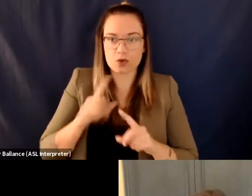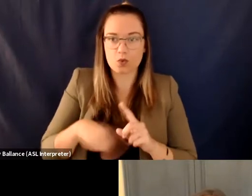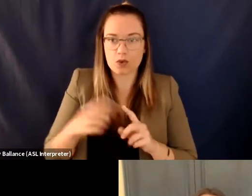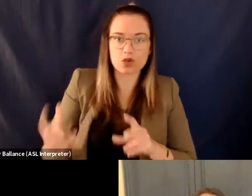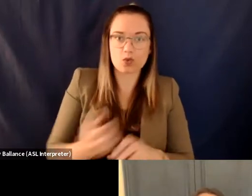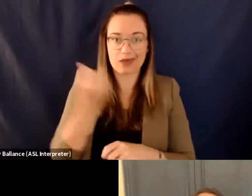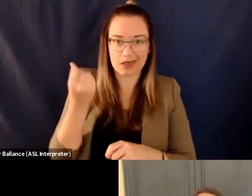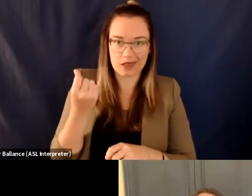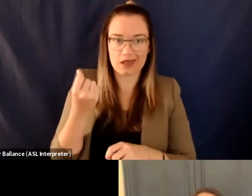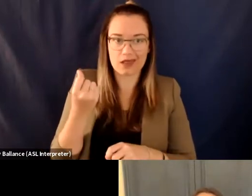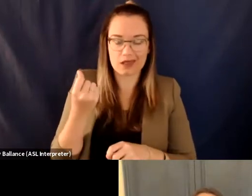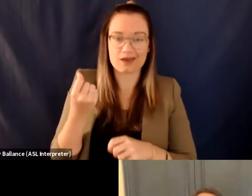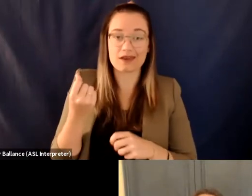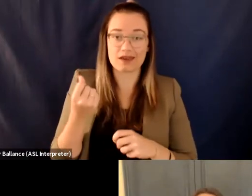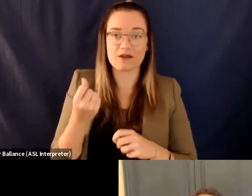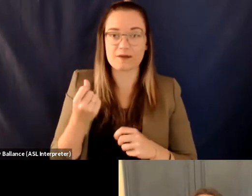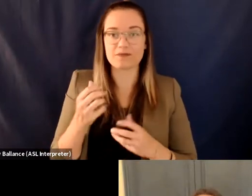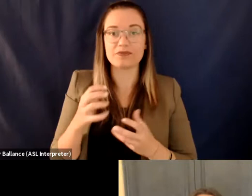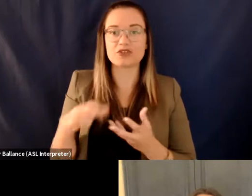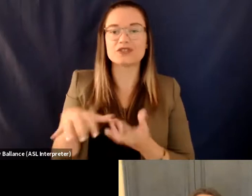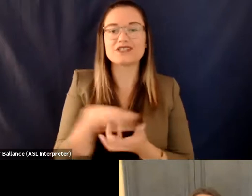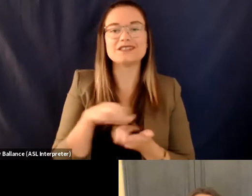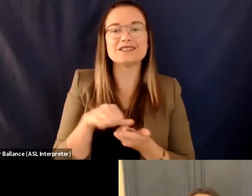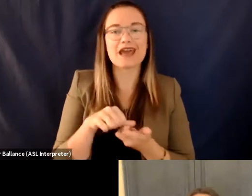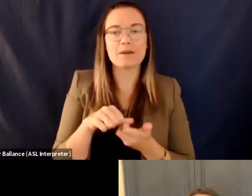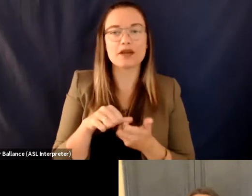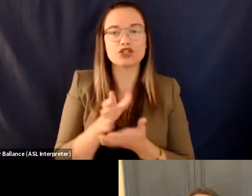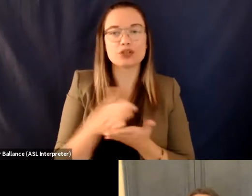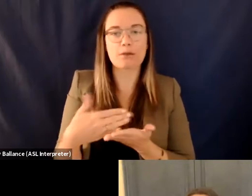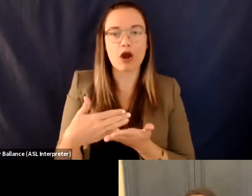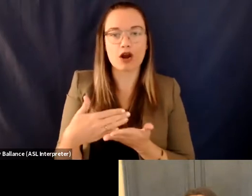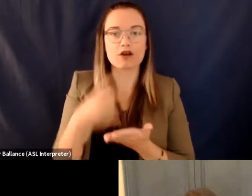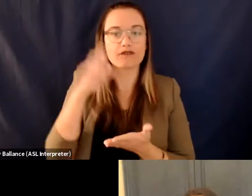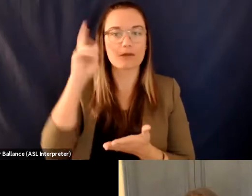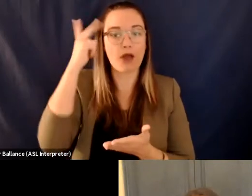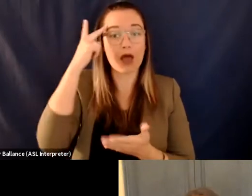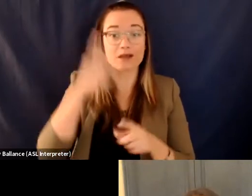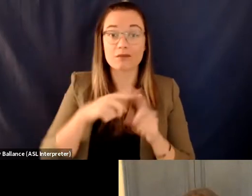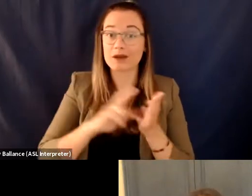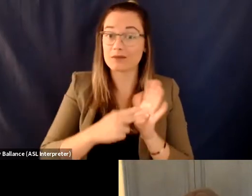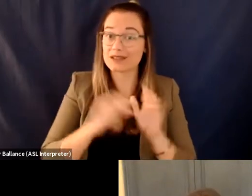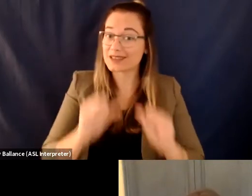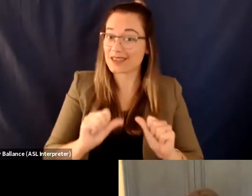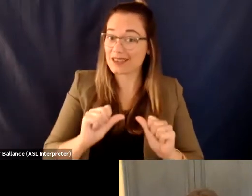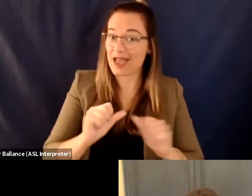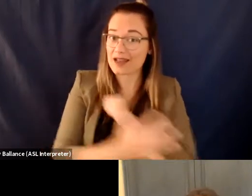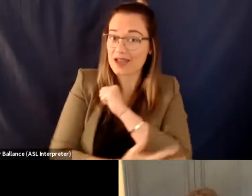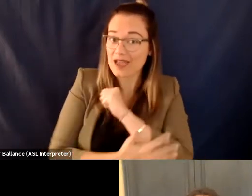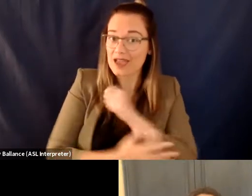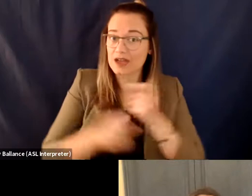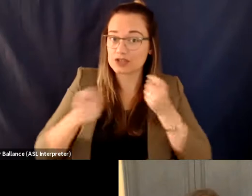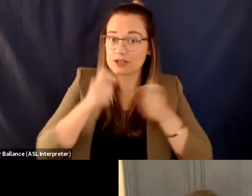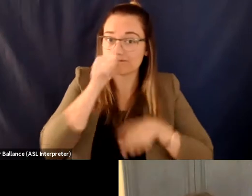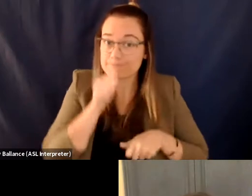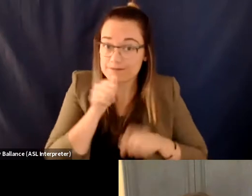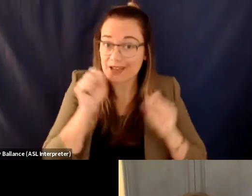costs. There is a damaged body politic afterwards, and the question is can our country handle it? And that's what we're all dealing with right now.